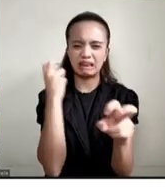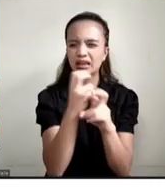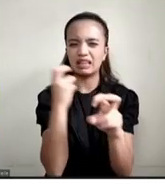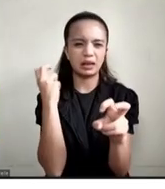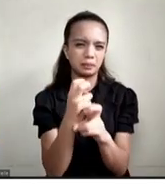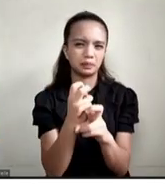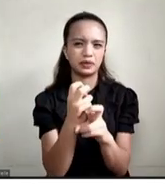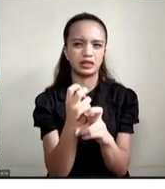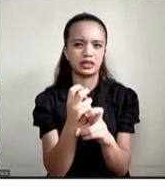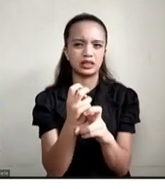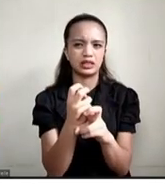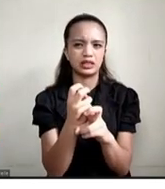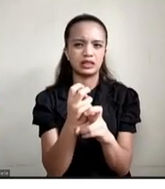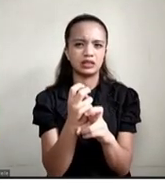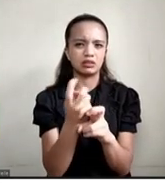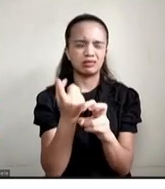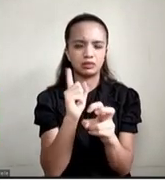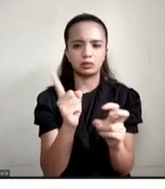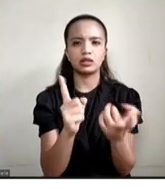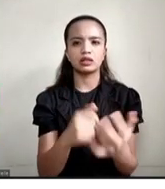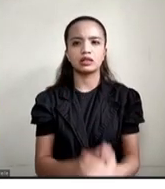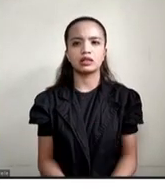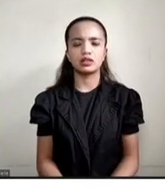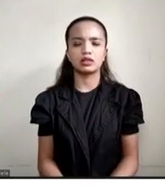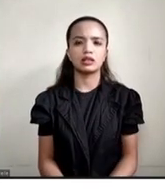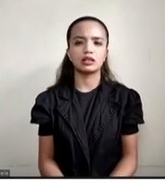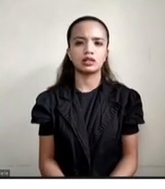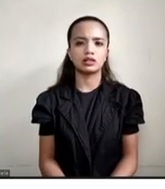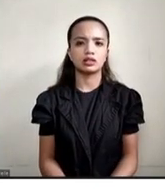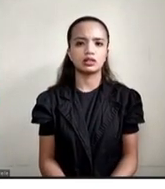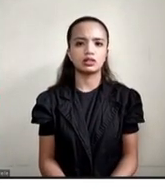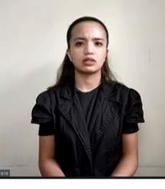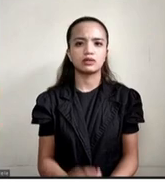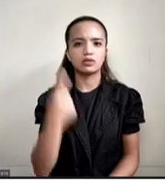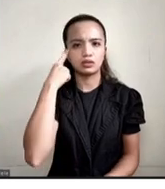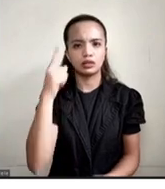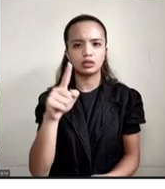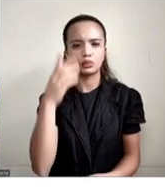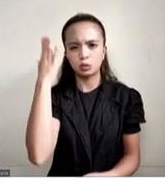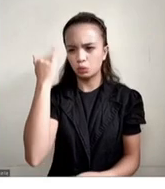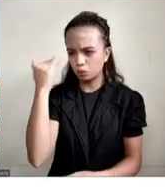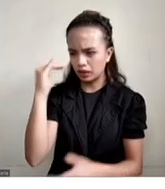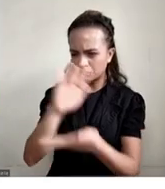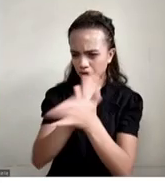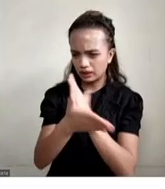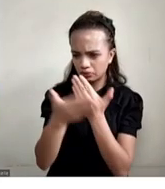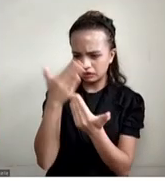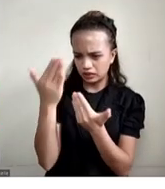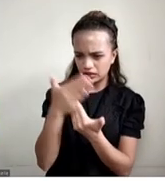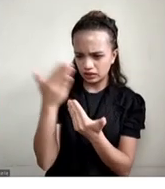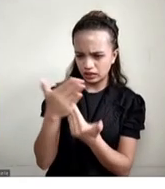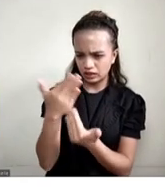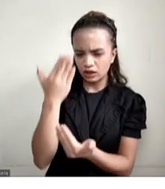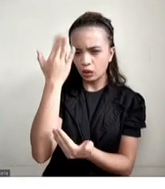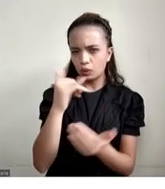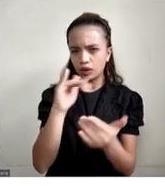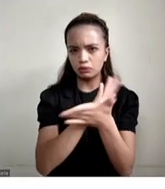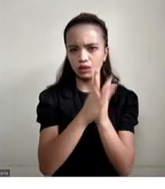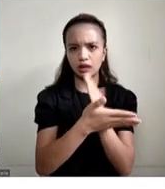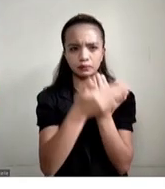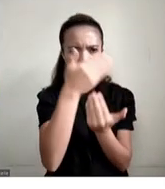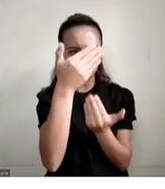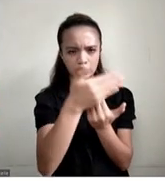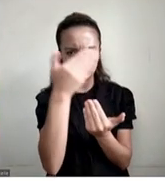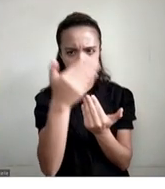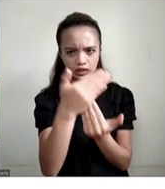na paatrasin yung may mga ambition for higher office. Bakit naging madali sa'yo, Senator Binay? Why was it easy